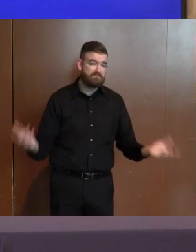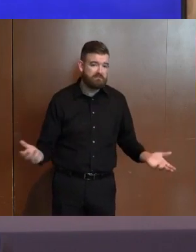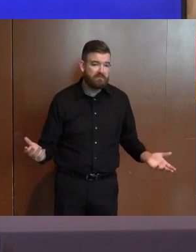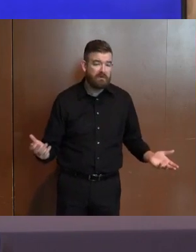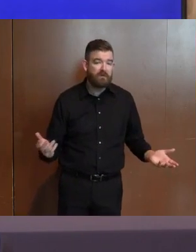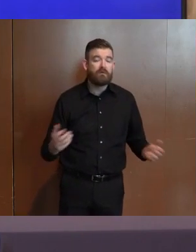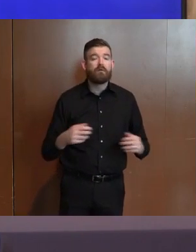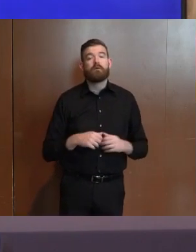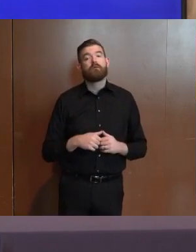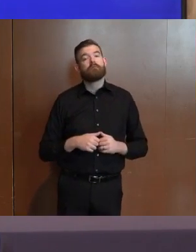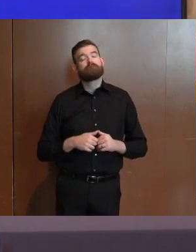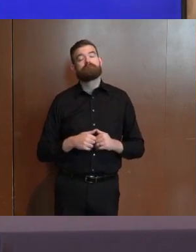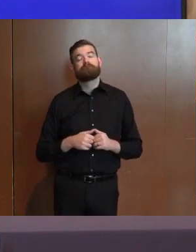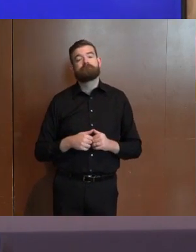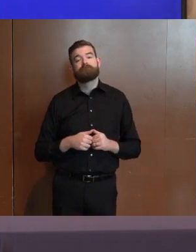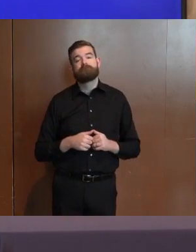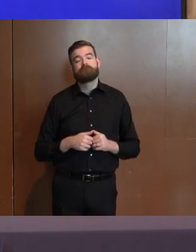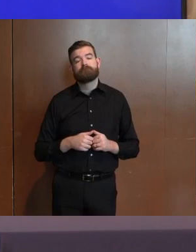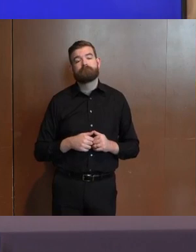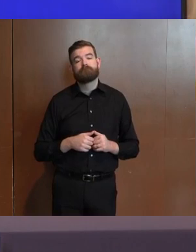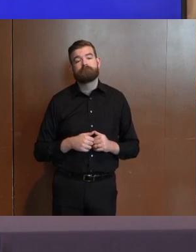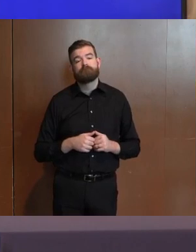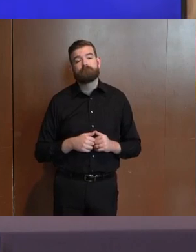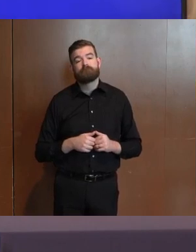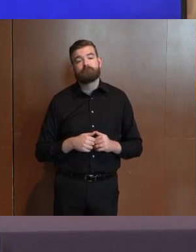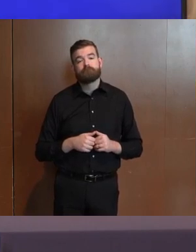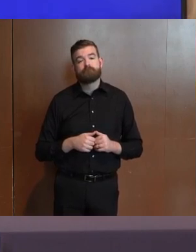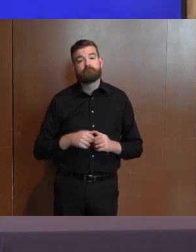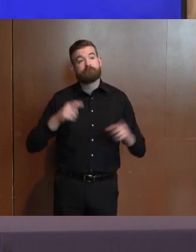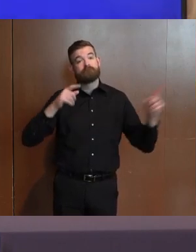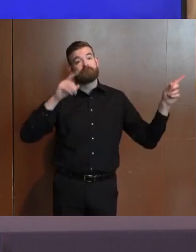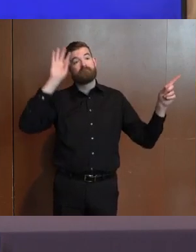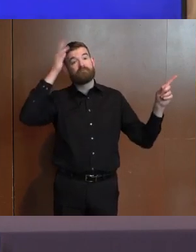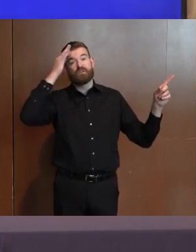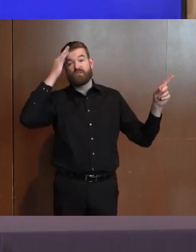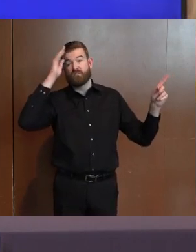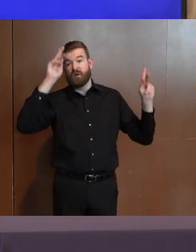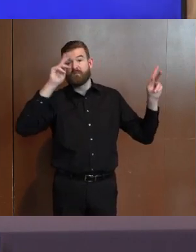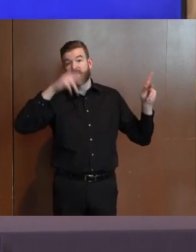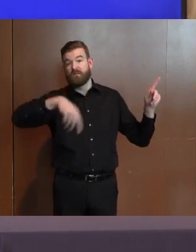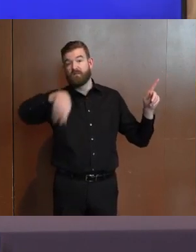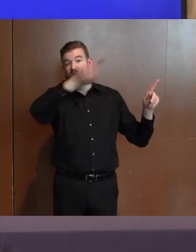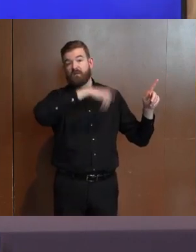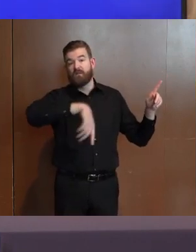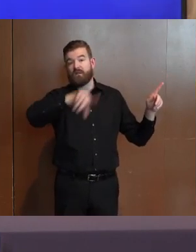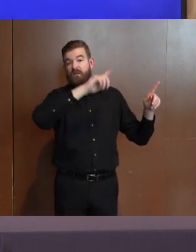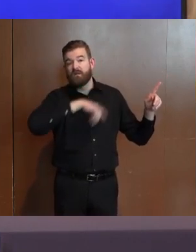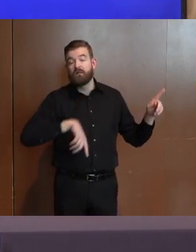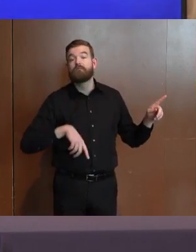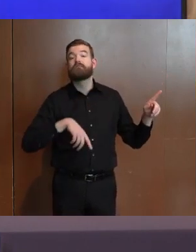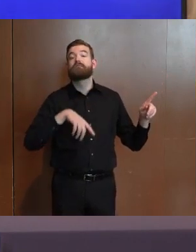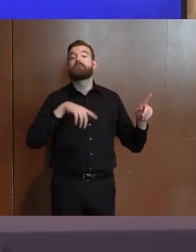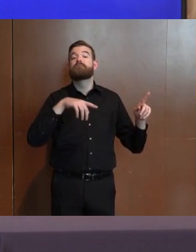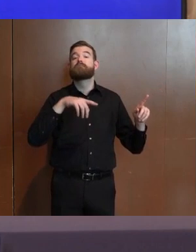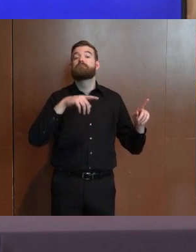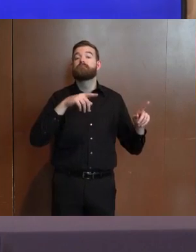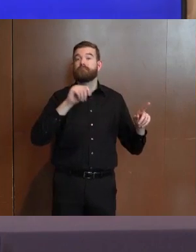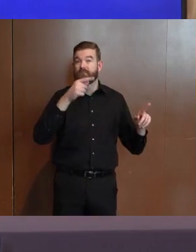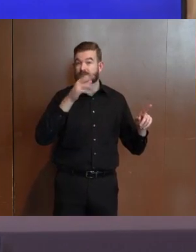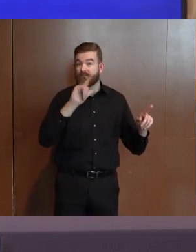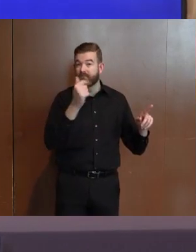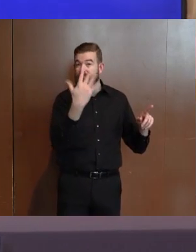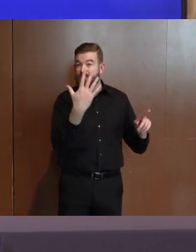point, it's one thing for the feds to move their income tax date filing when they move it to